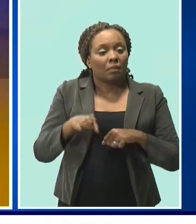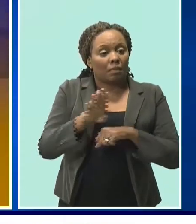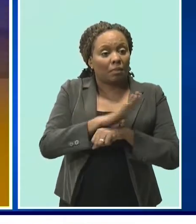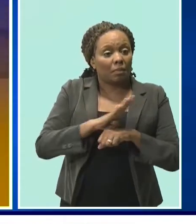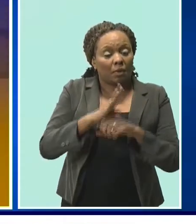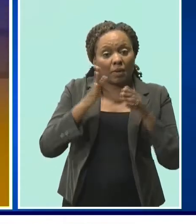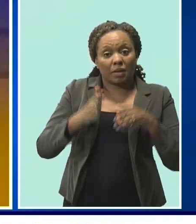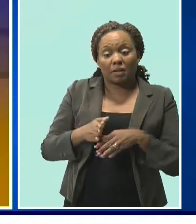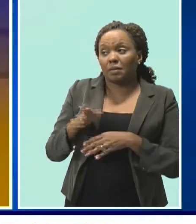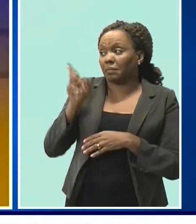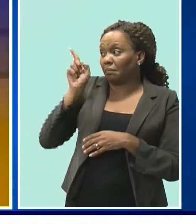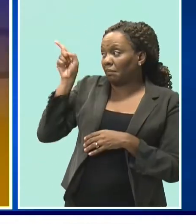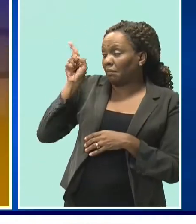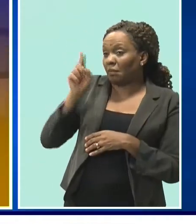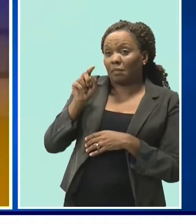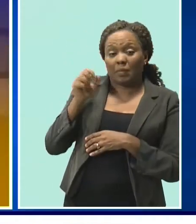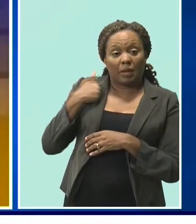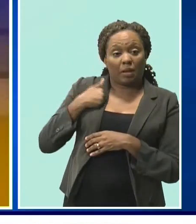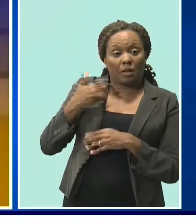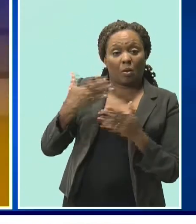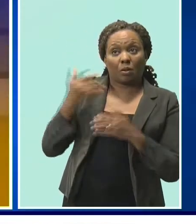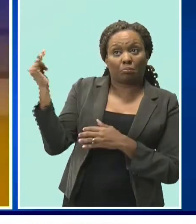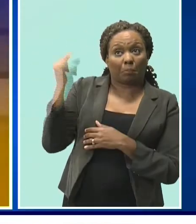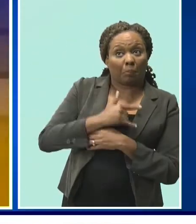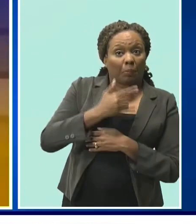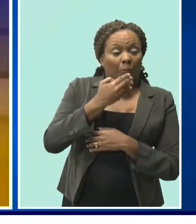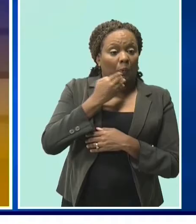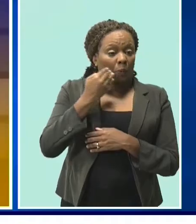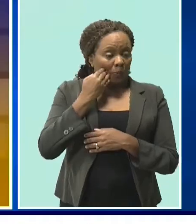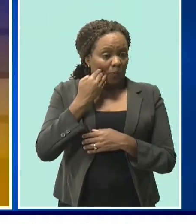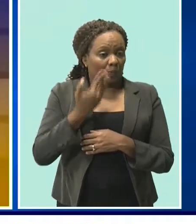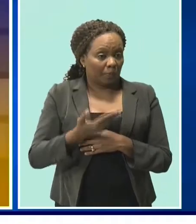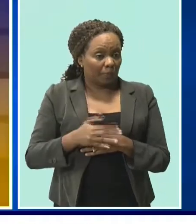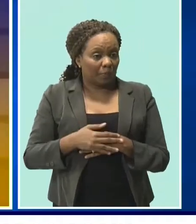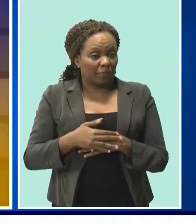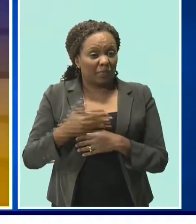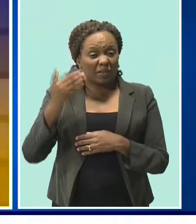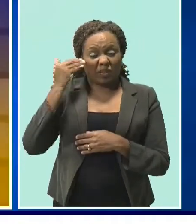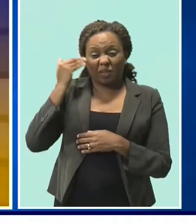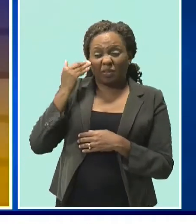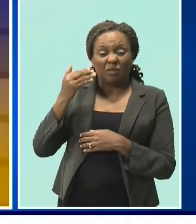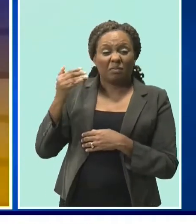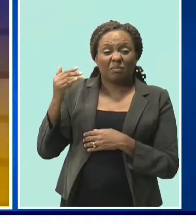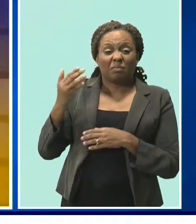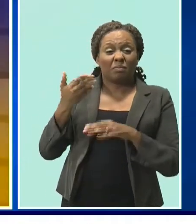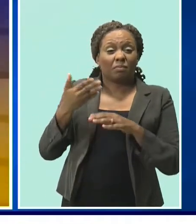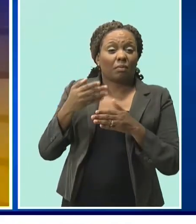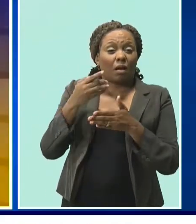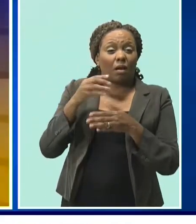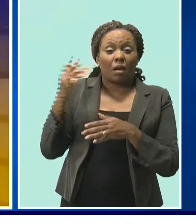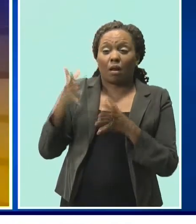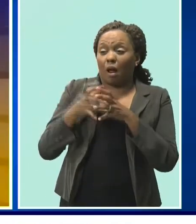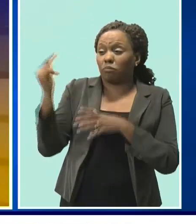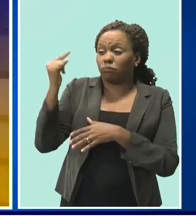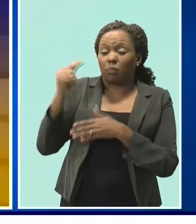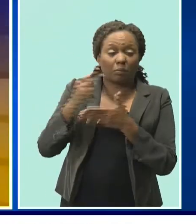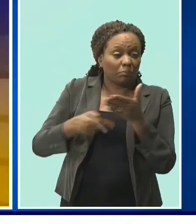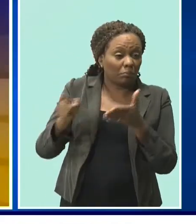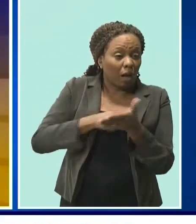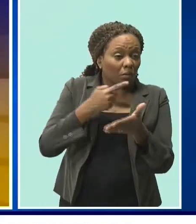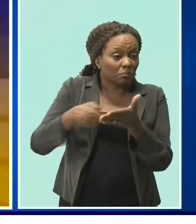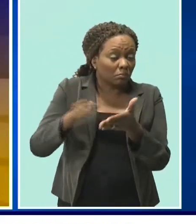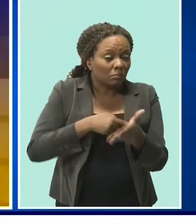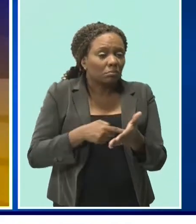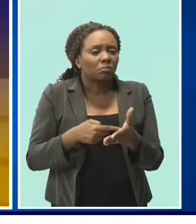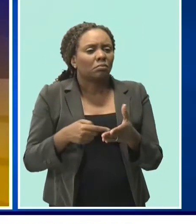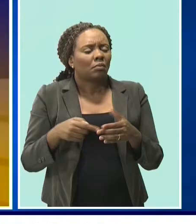included, who want to get back home following flights that were cancelled previously. And there are also